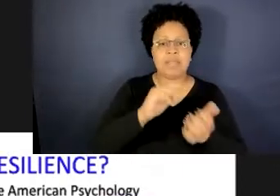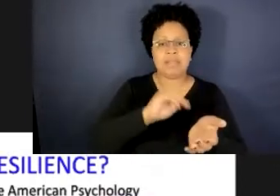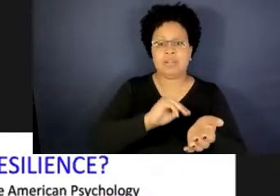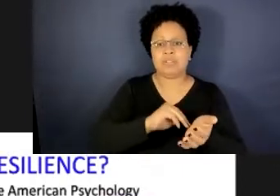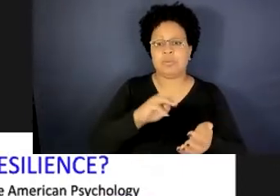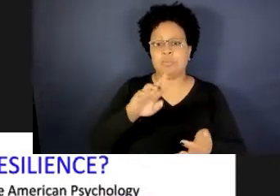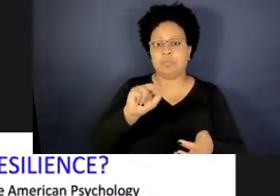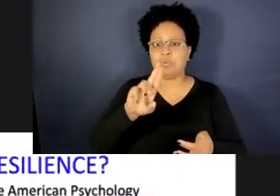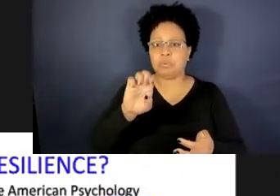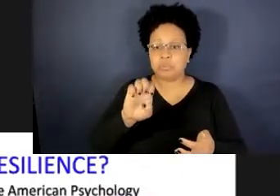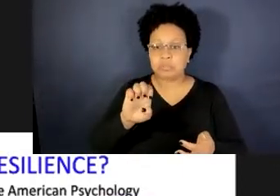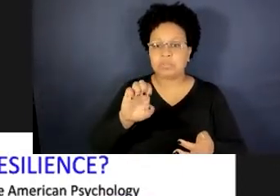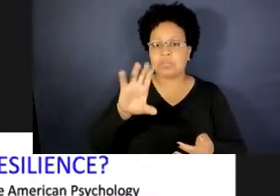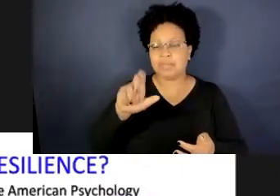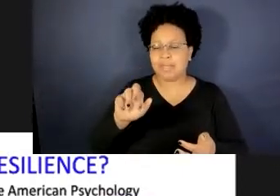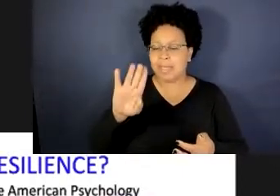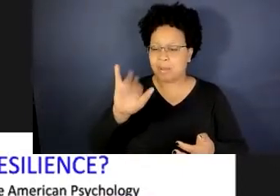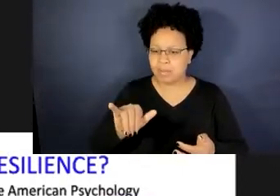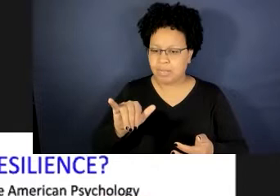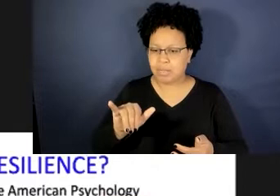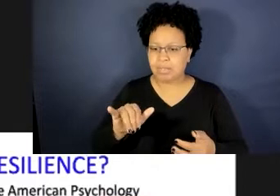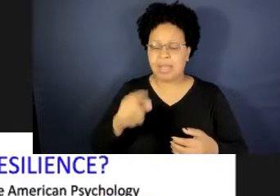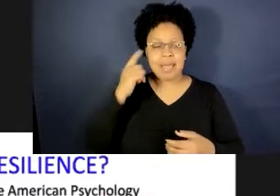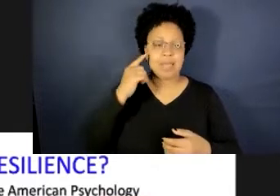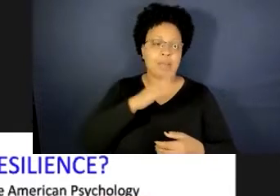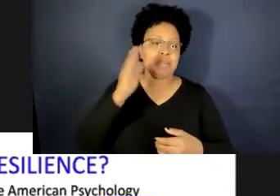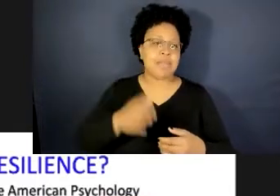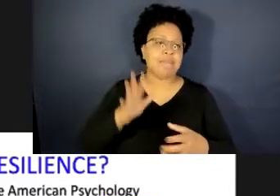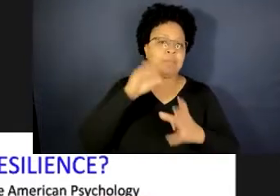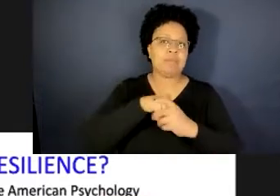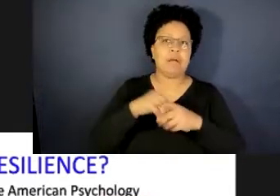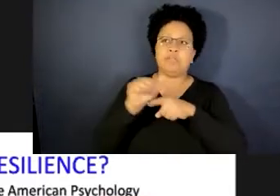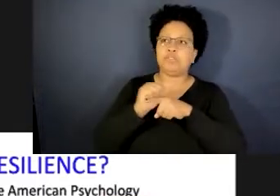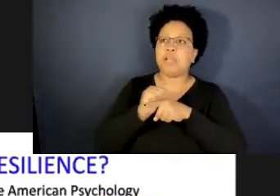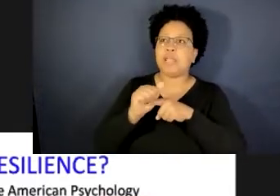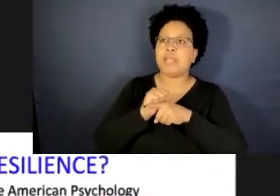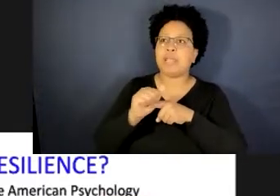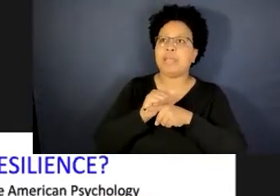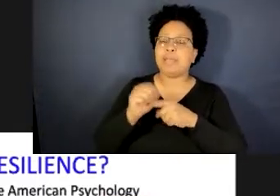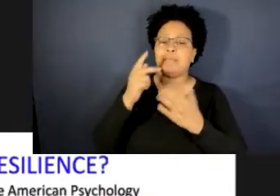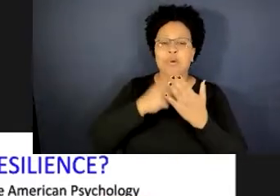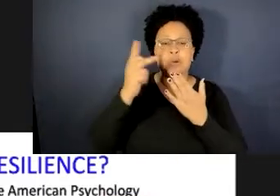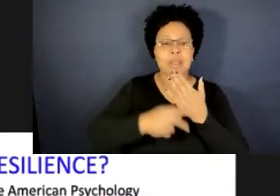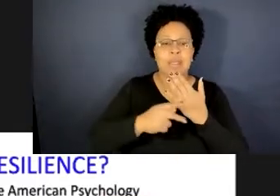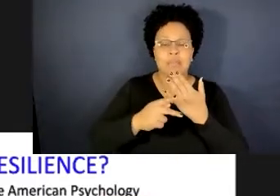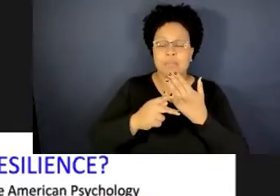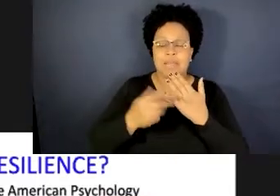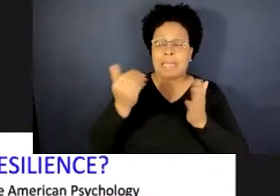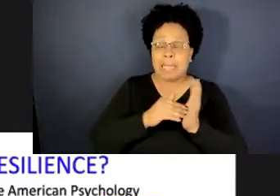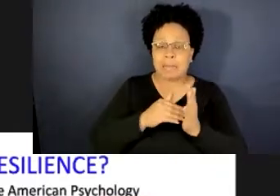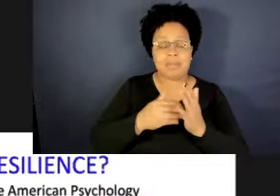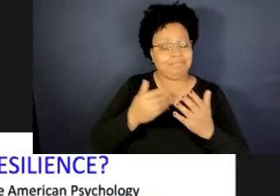so excited. I said I'd never get involved in a training program long like that again after I got my doctorate, but there I was, 3